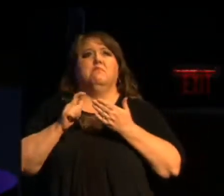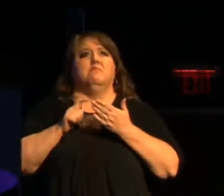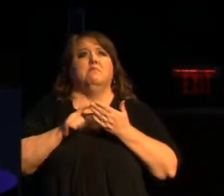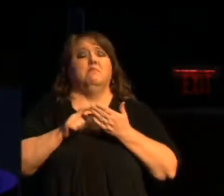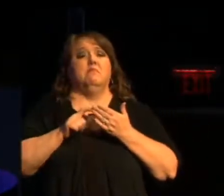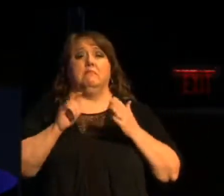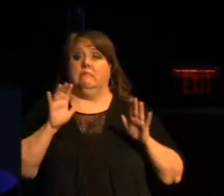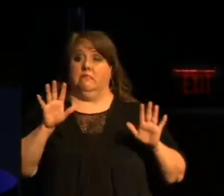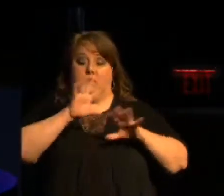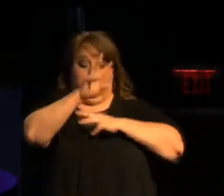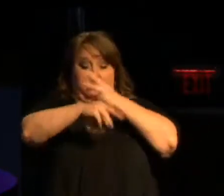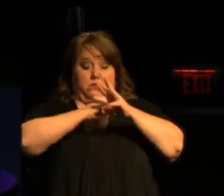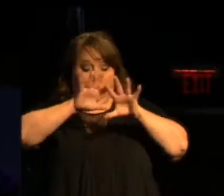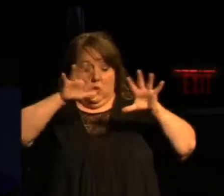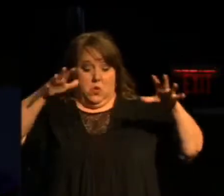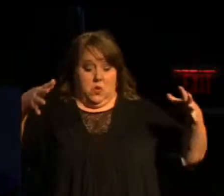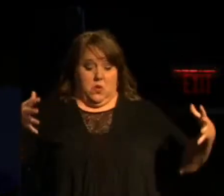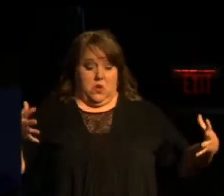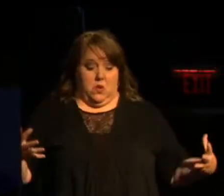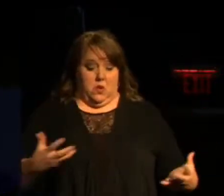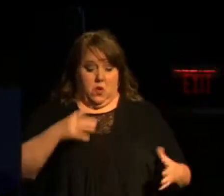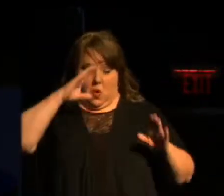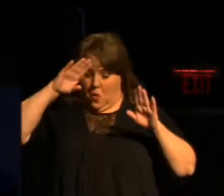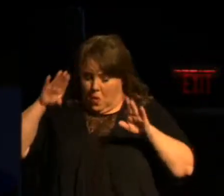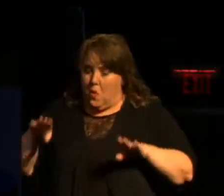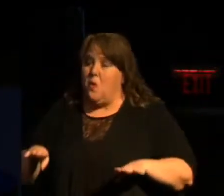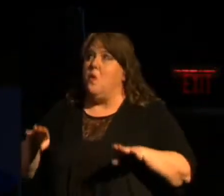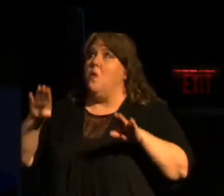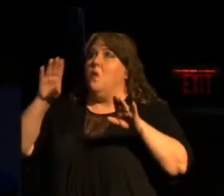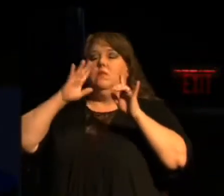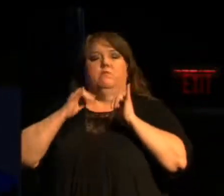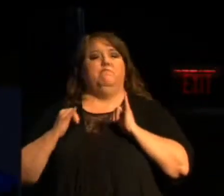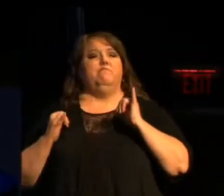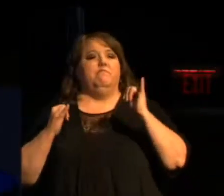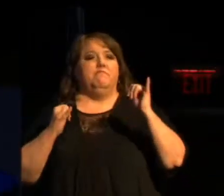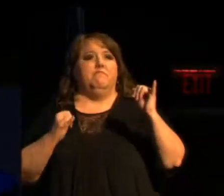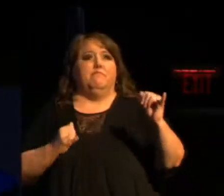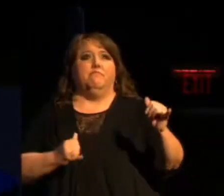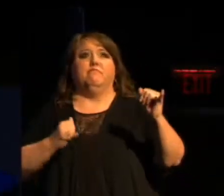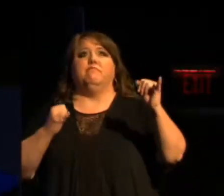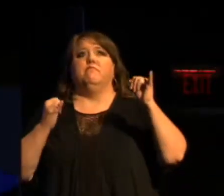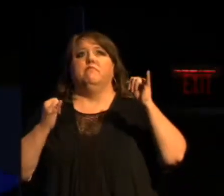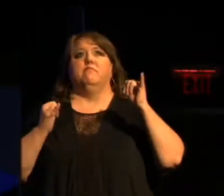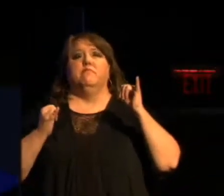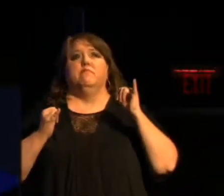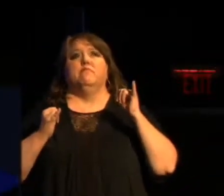Your creation still obeys you, so will I.